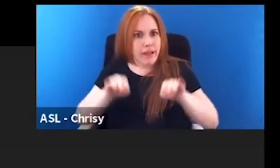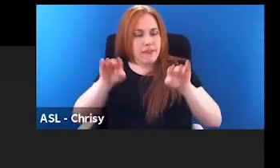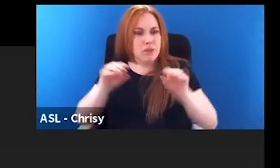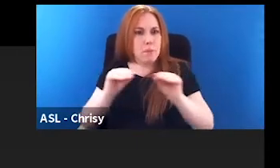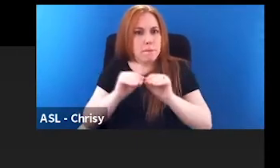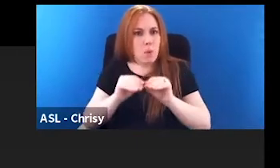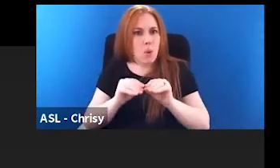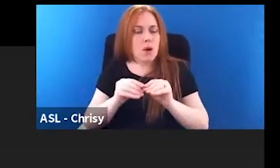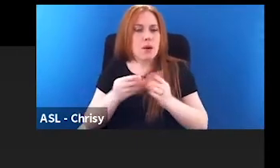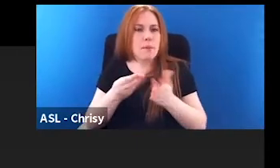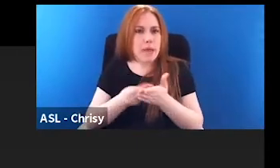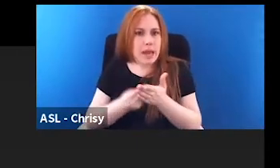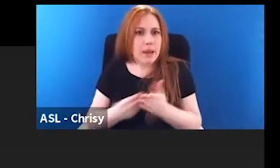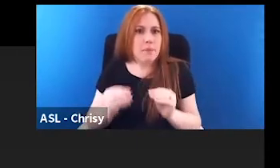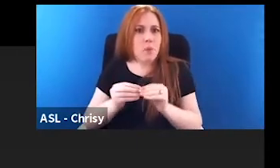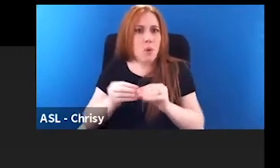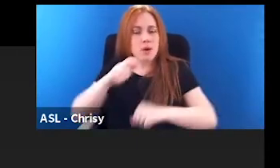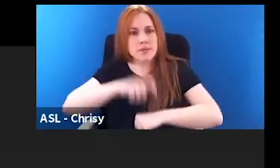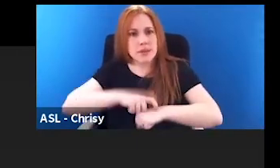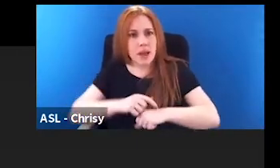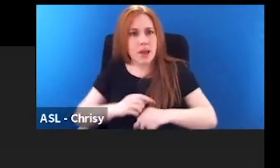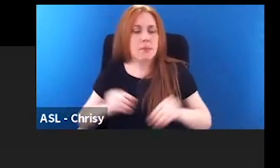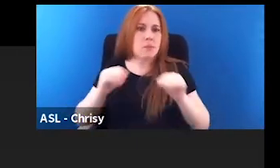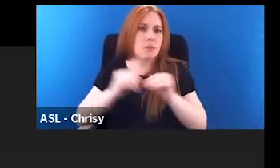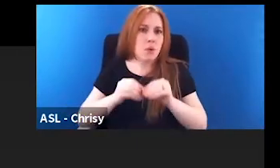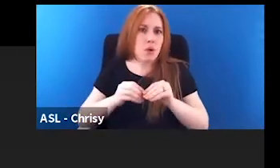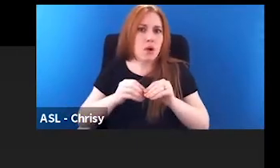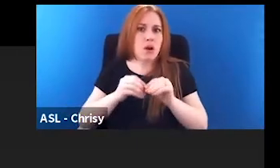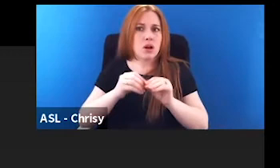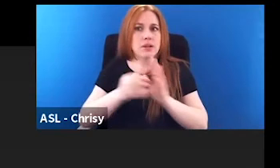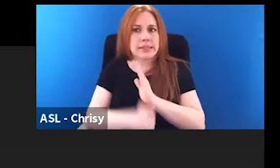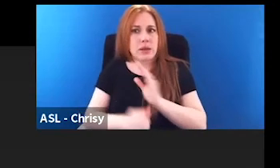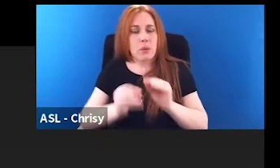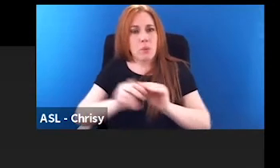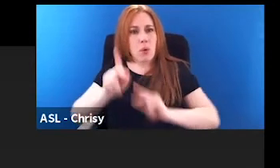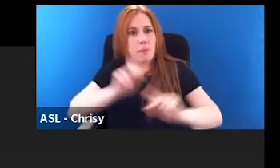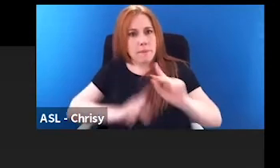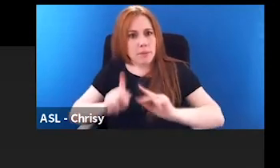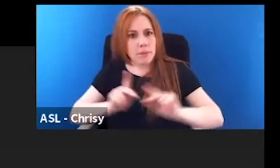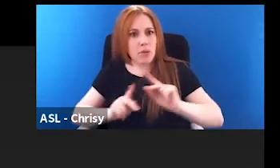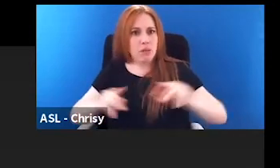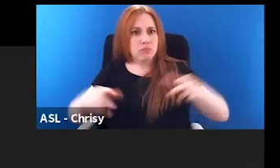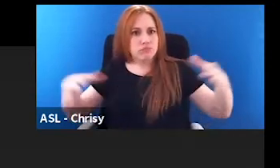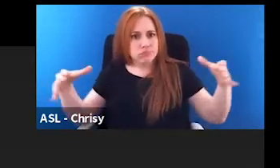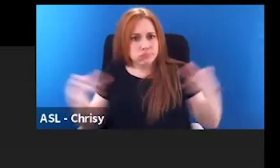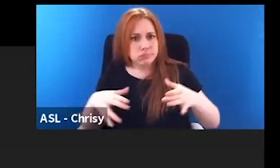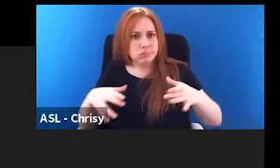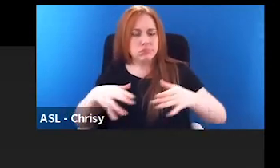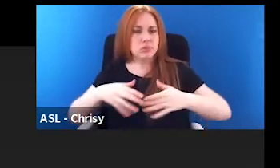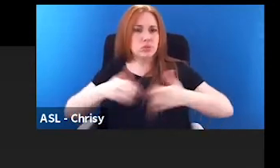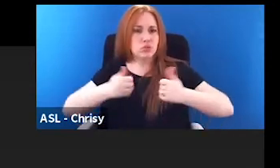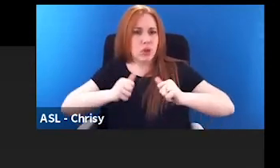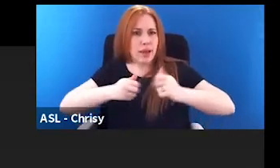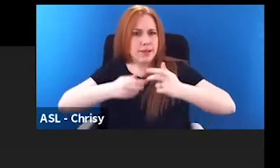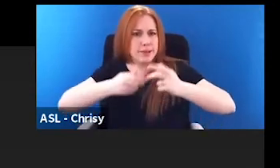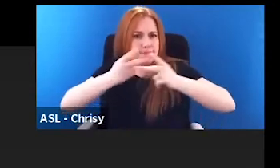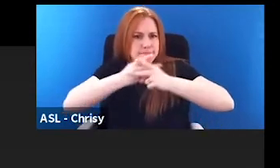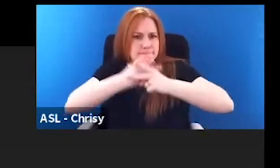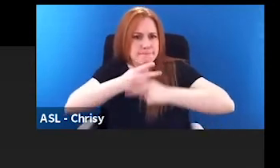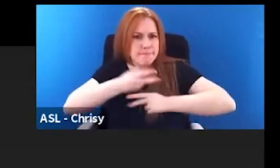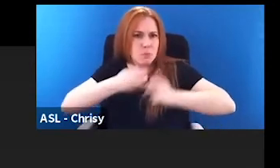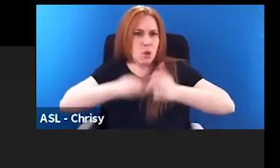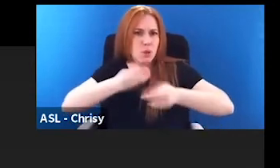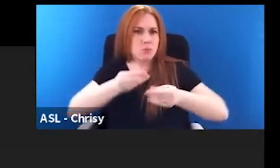devoted towards it, the amazing and intelligent minds that we have in all of this industry that we can bring to solve this challenge. And